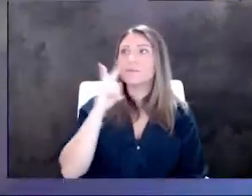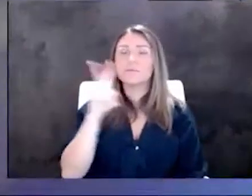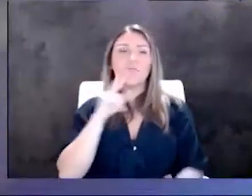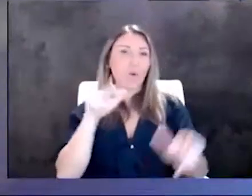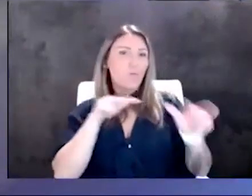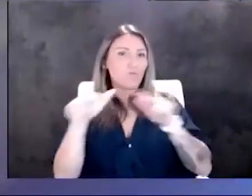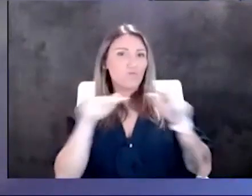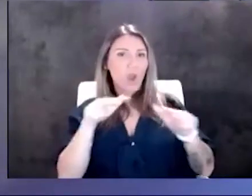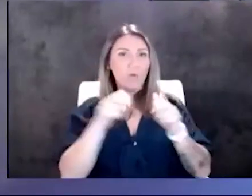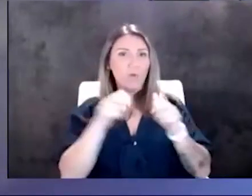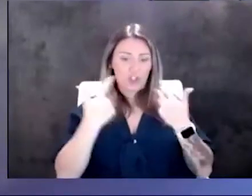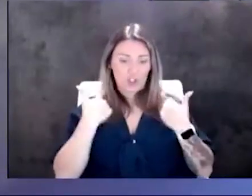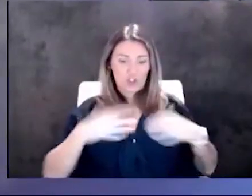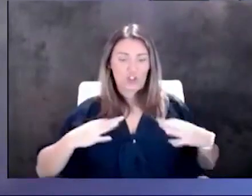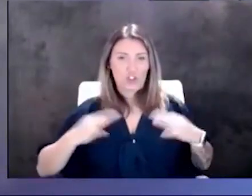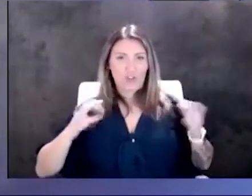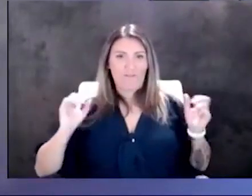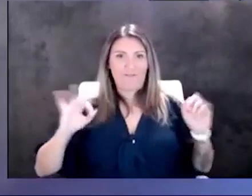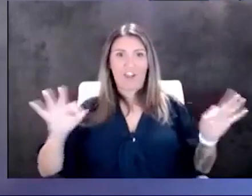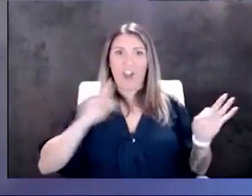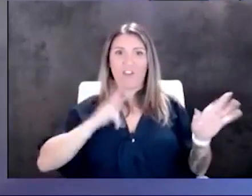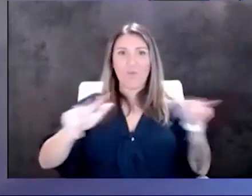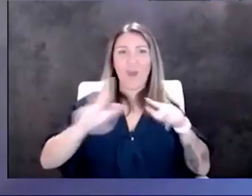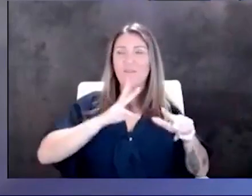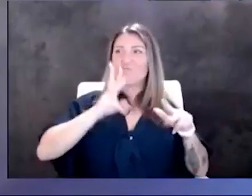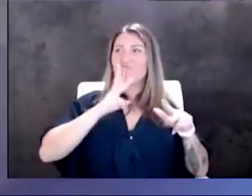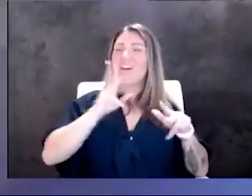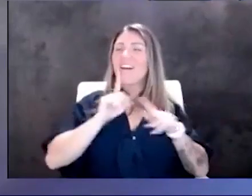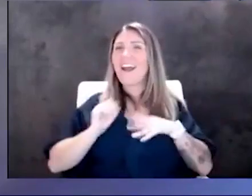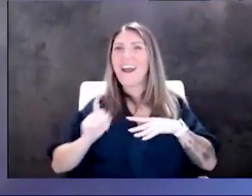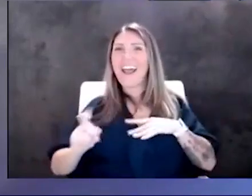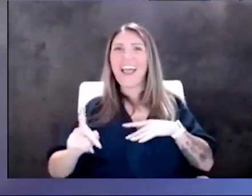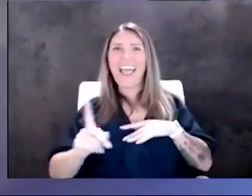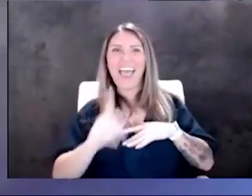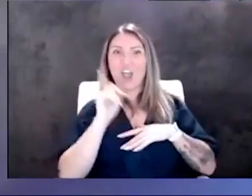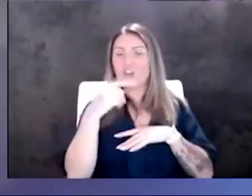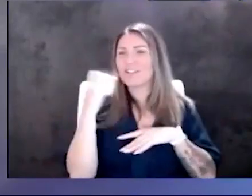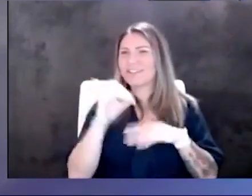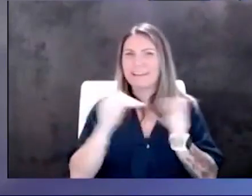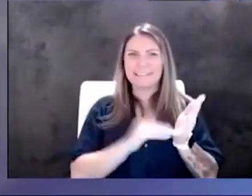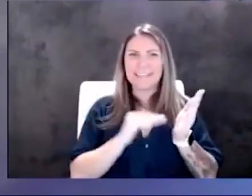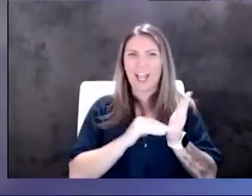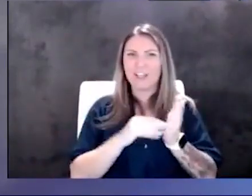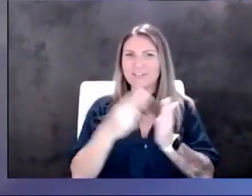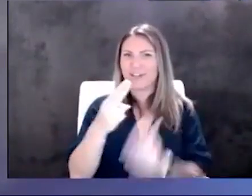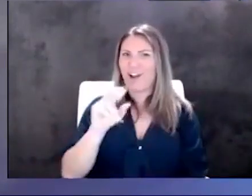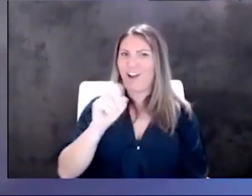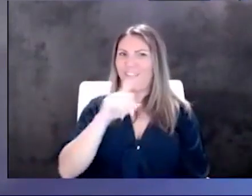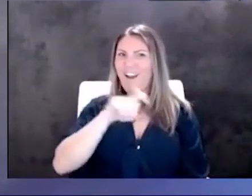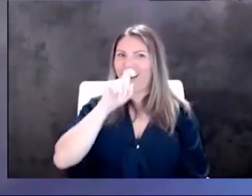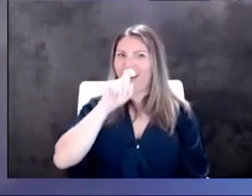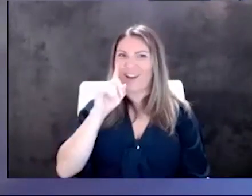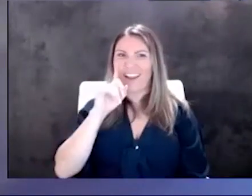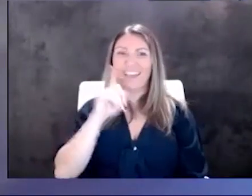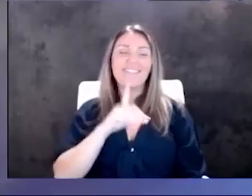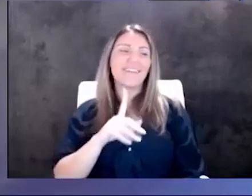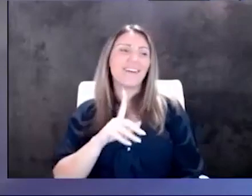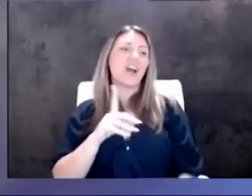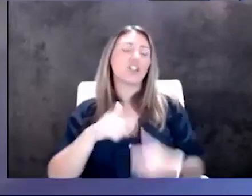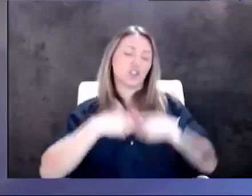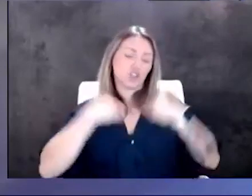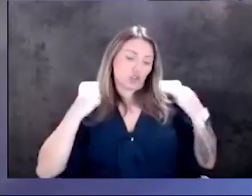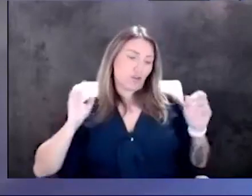That looks like Hawkeye. What? Yeah. Daniel Put the shirt Craig. on, walking out of the water. Come on, tight shirts,